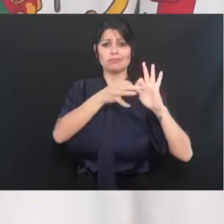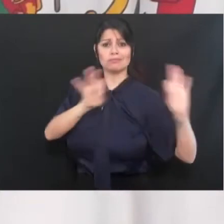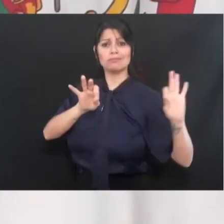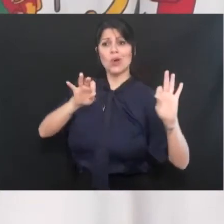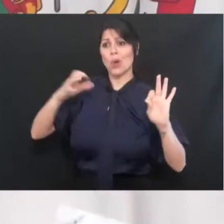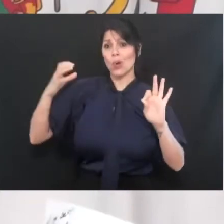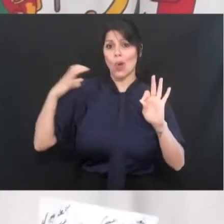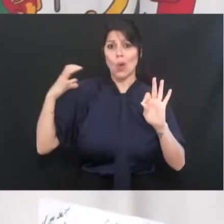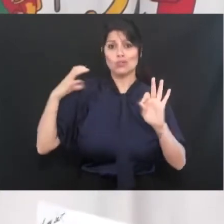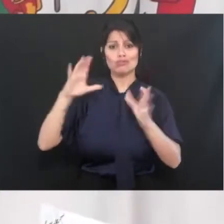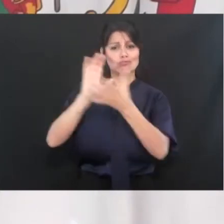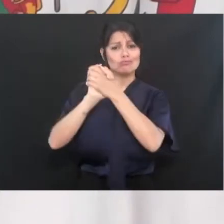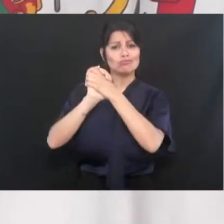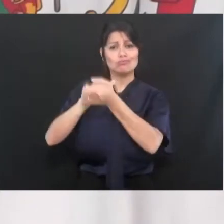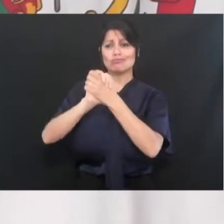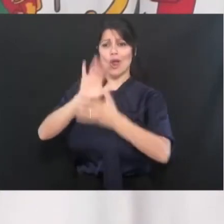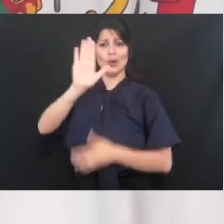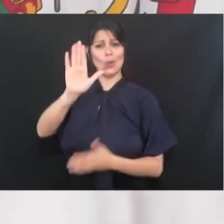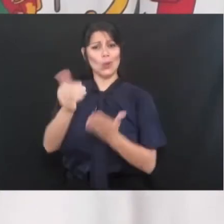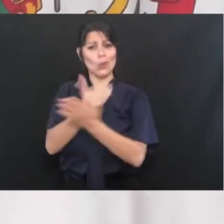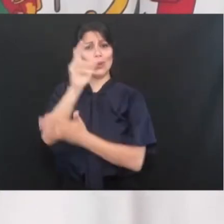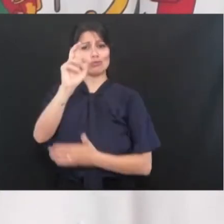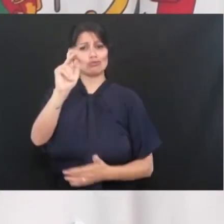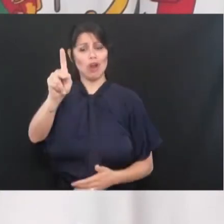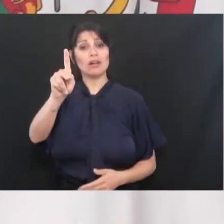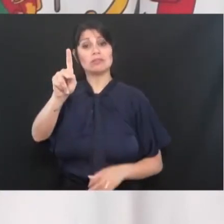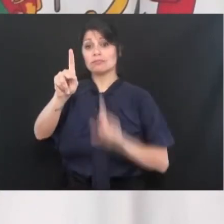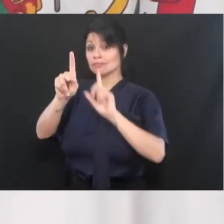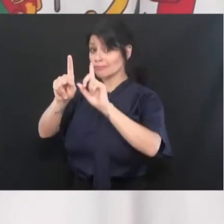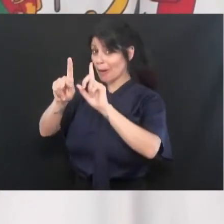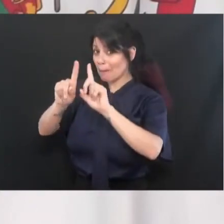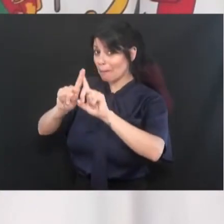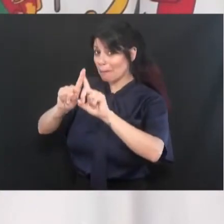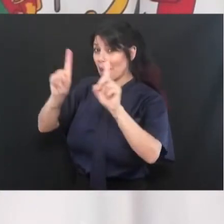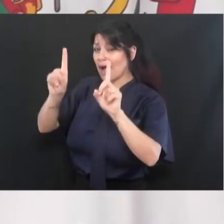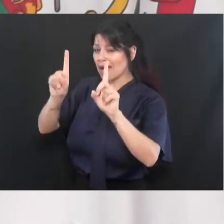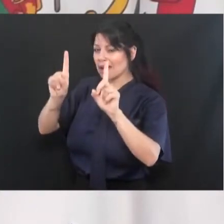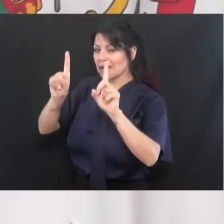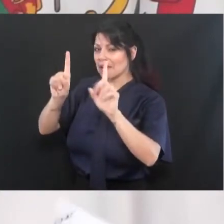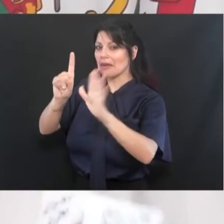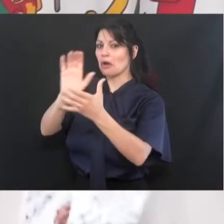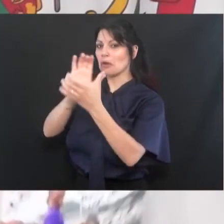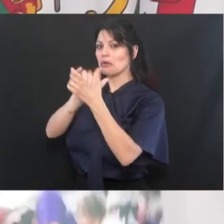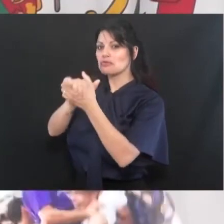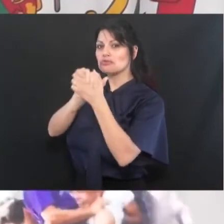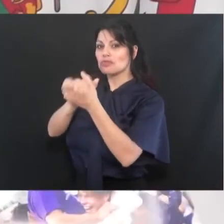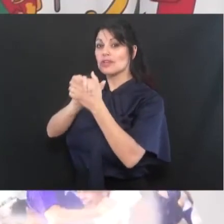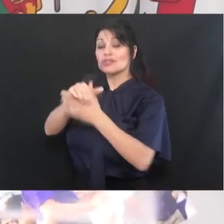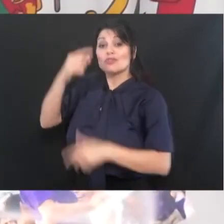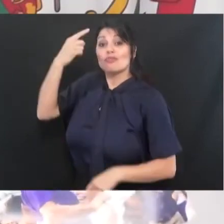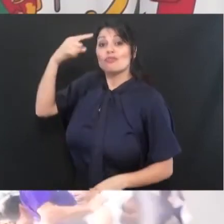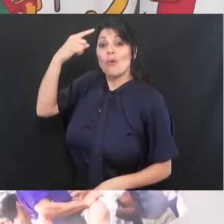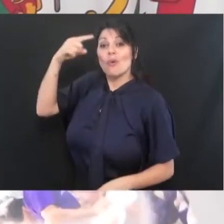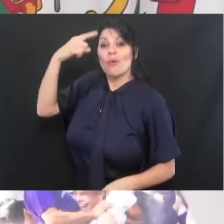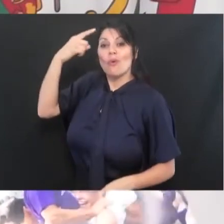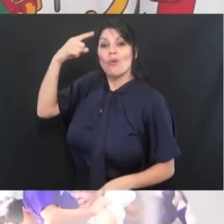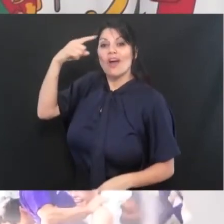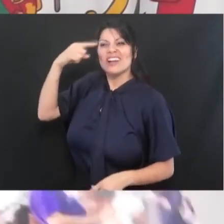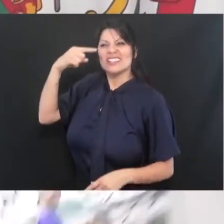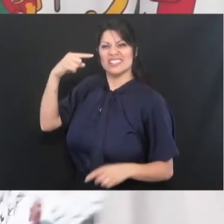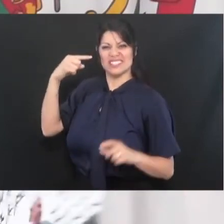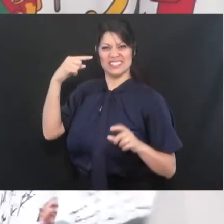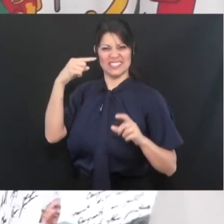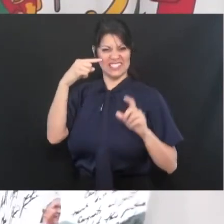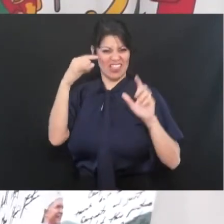congrats on the truck, but more so, congrats on exactly what this picture